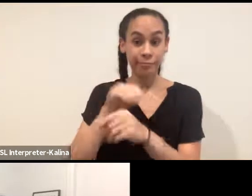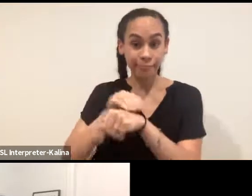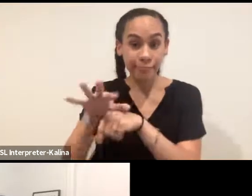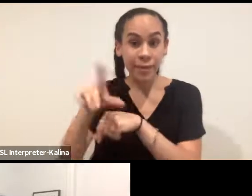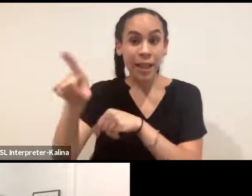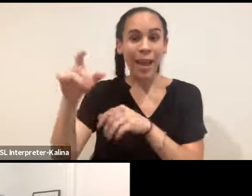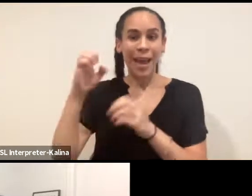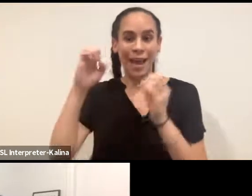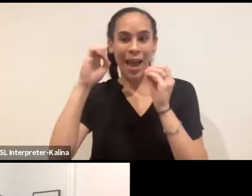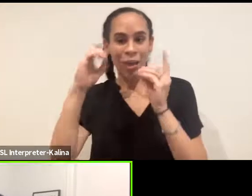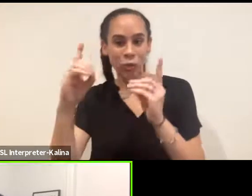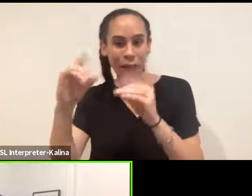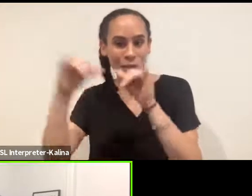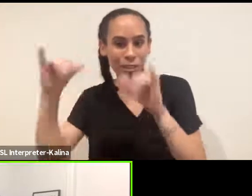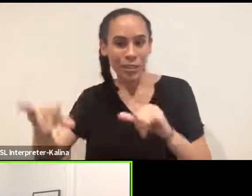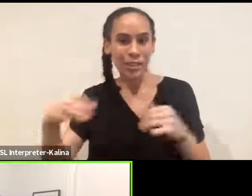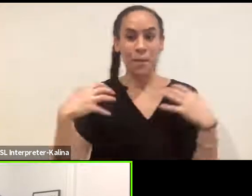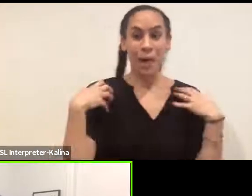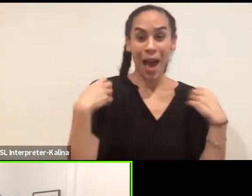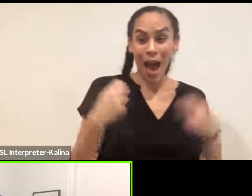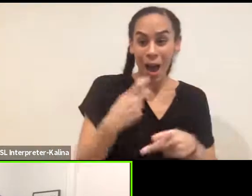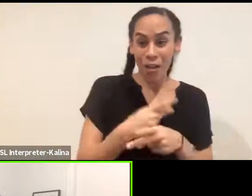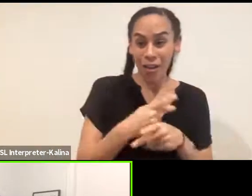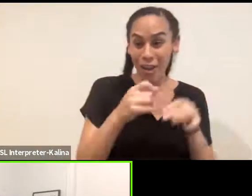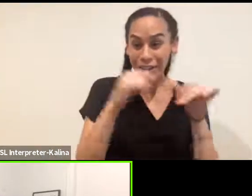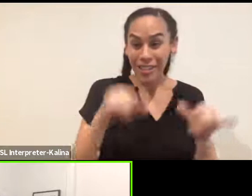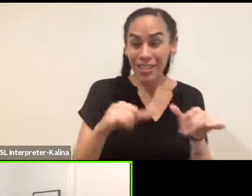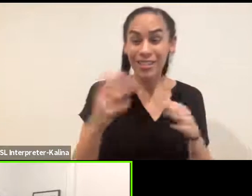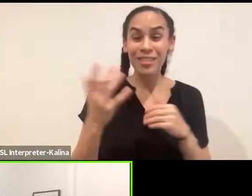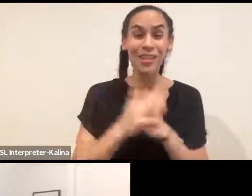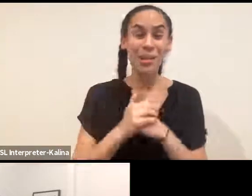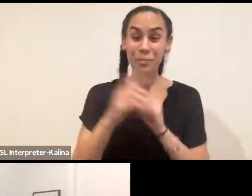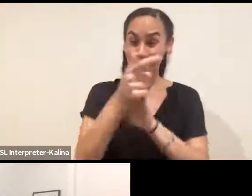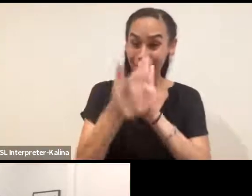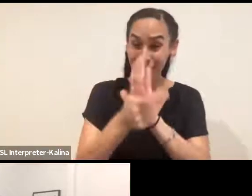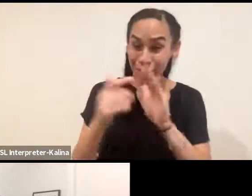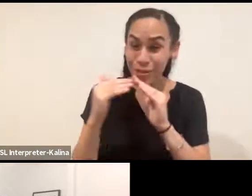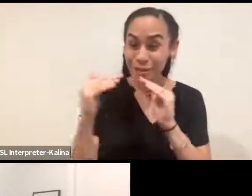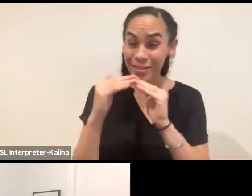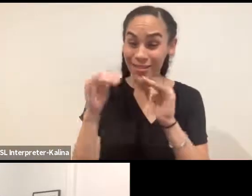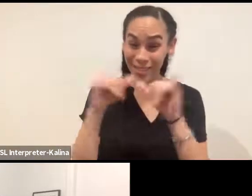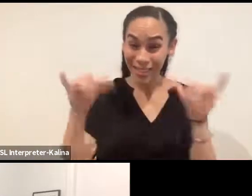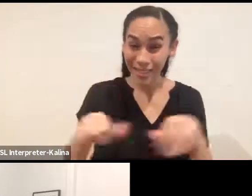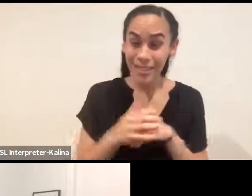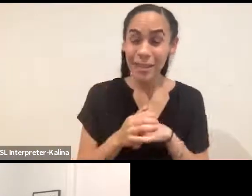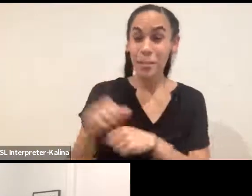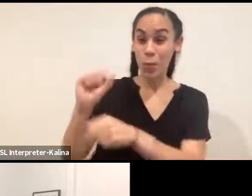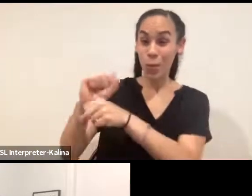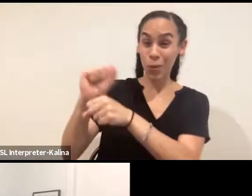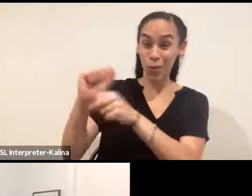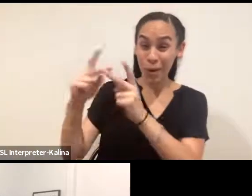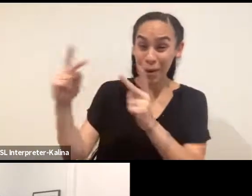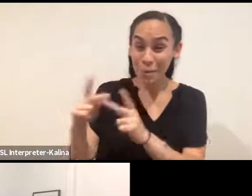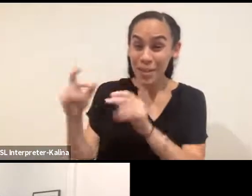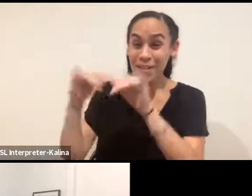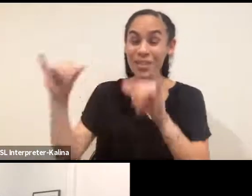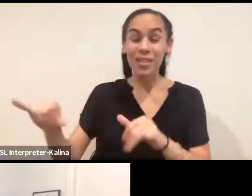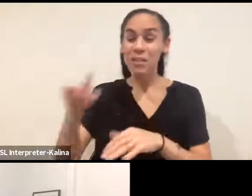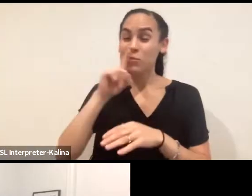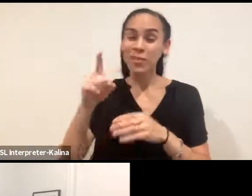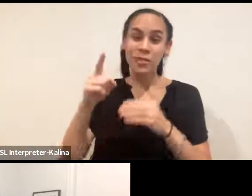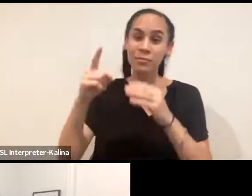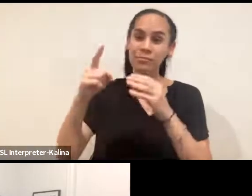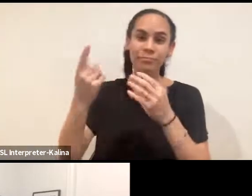healthcare systems to our justice systems to workplace systems and so on. And our